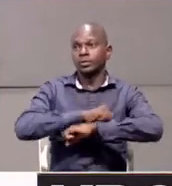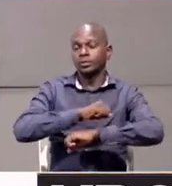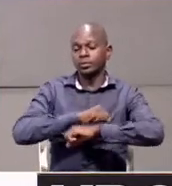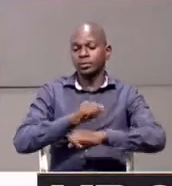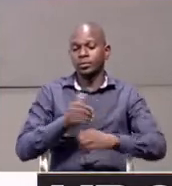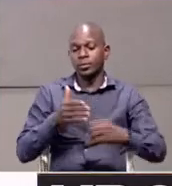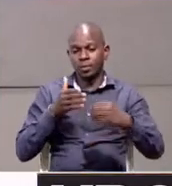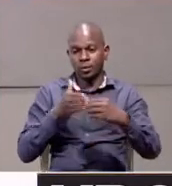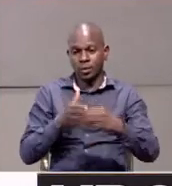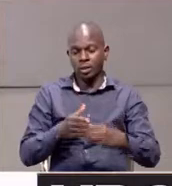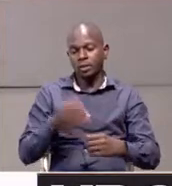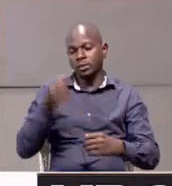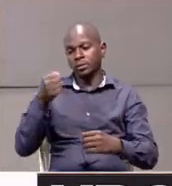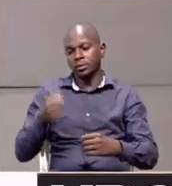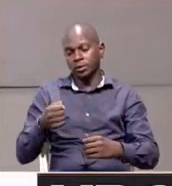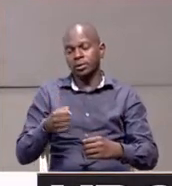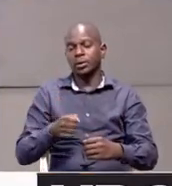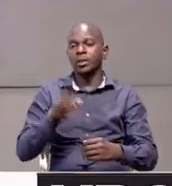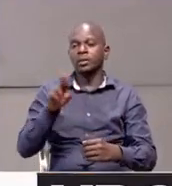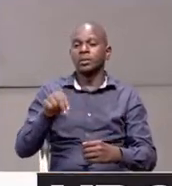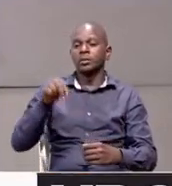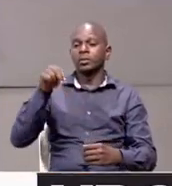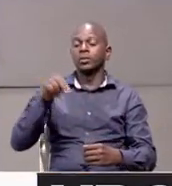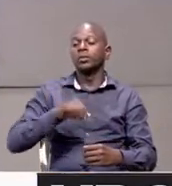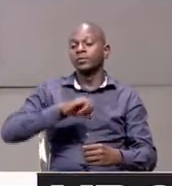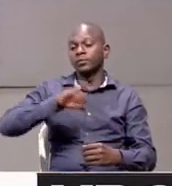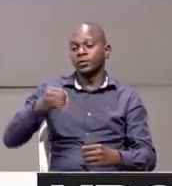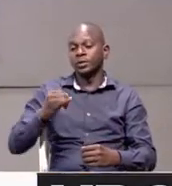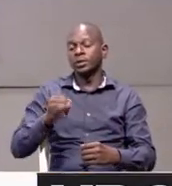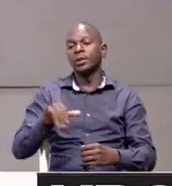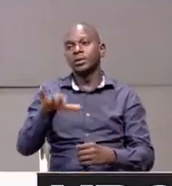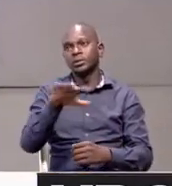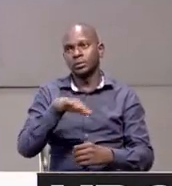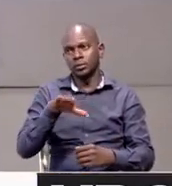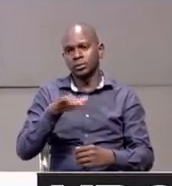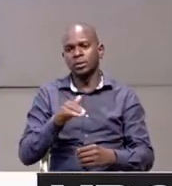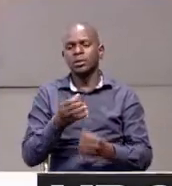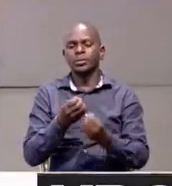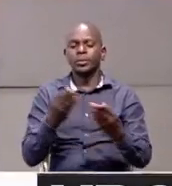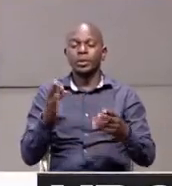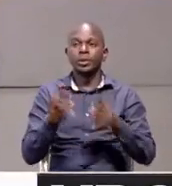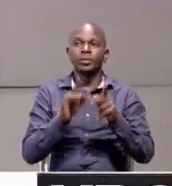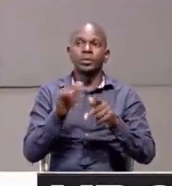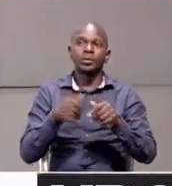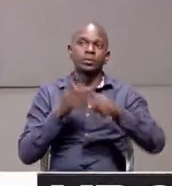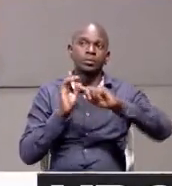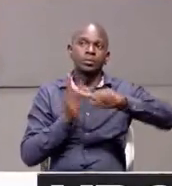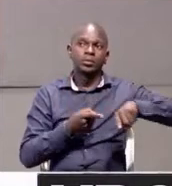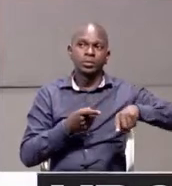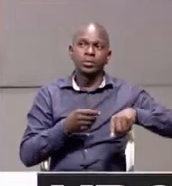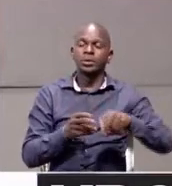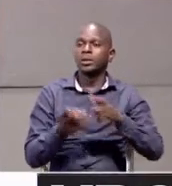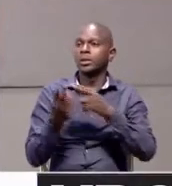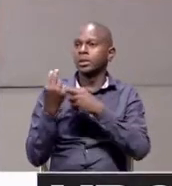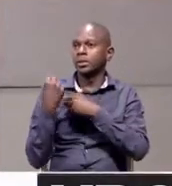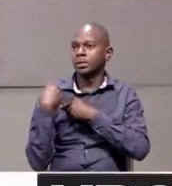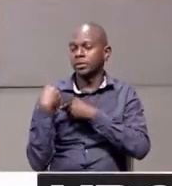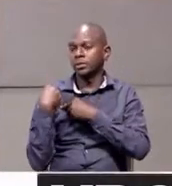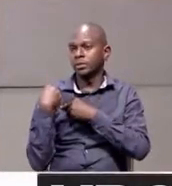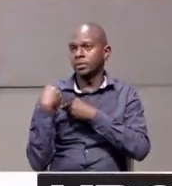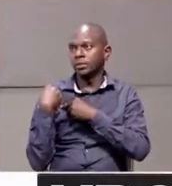from the southern and northern divisions of Jinja City were concerned over most parents neglecting their